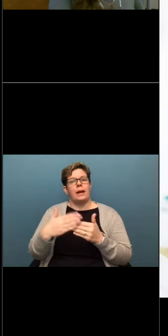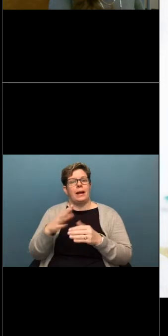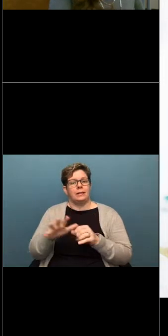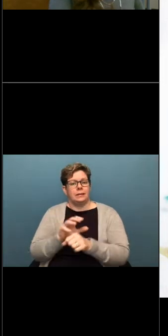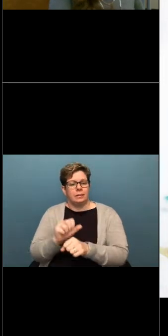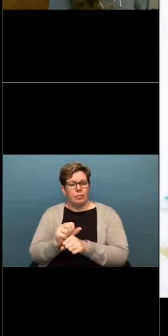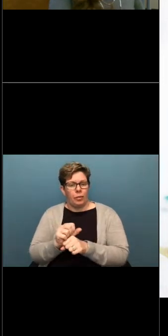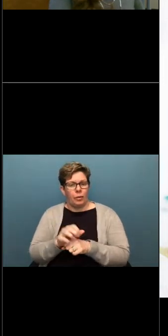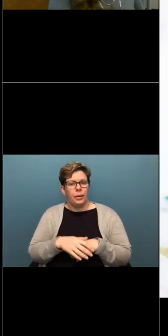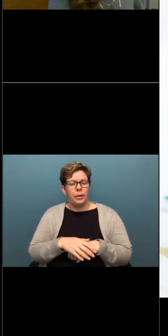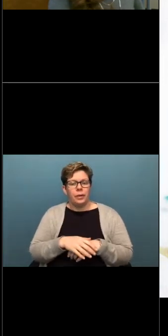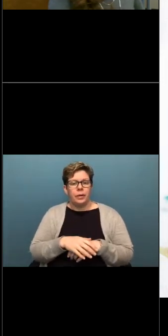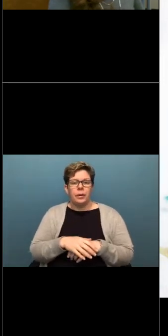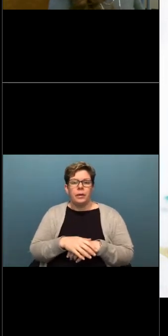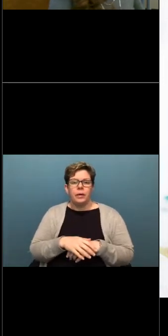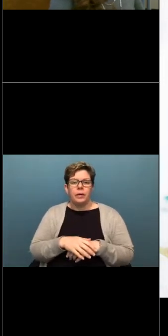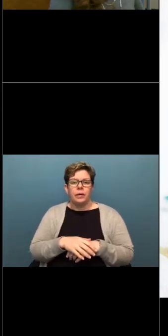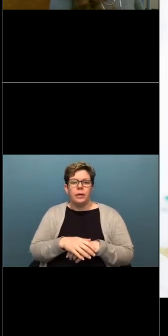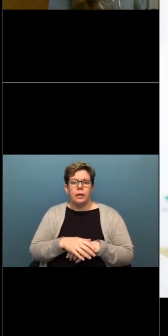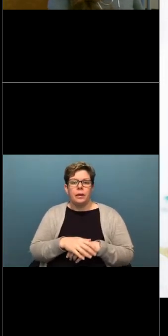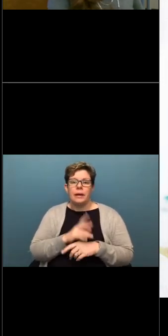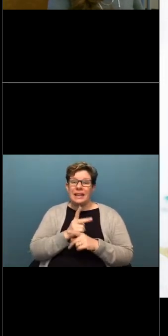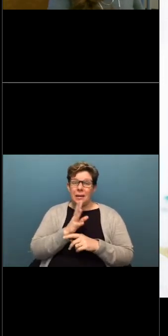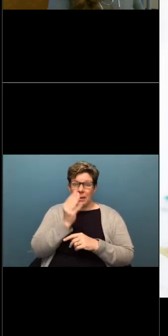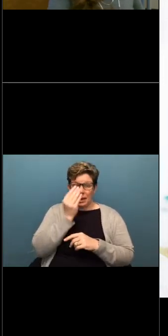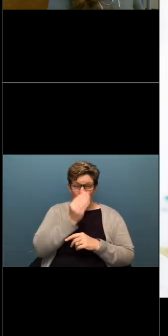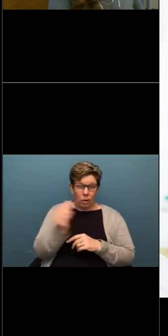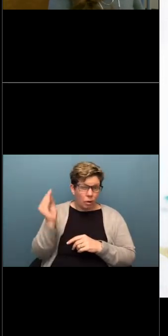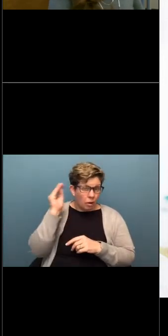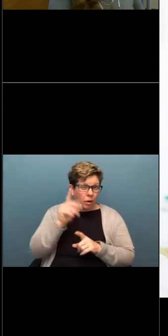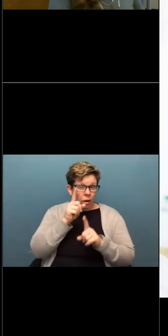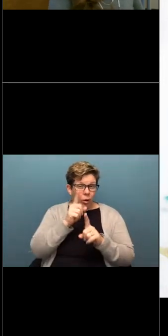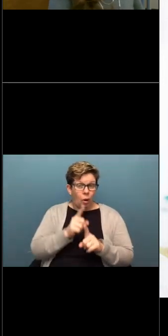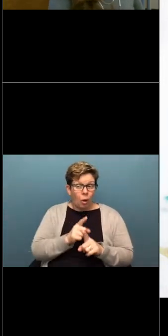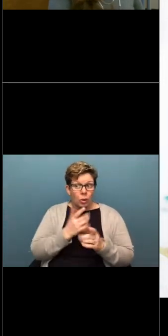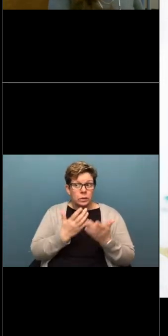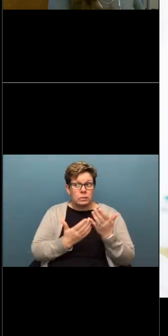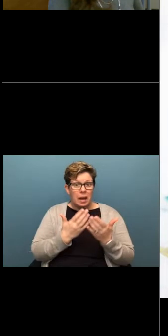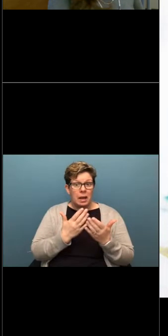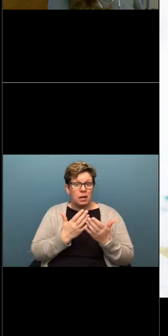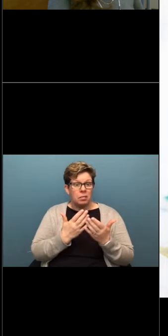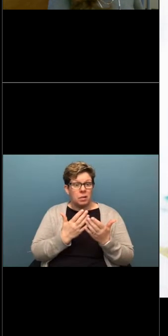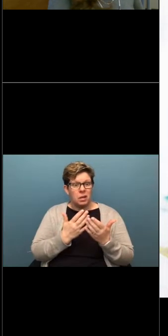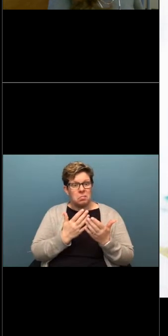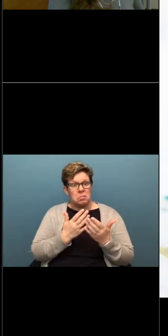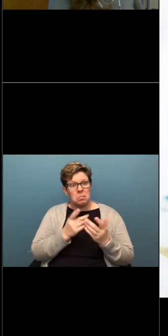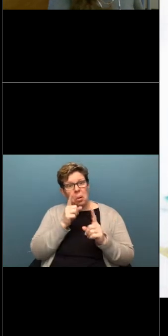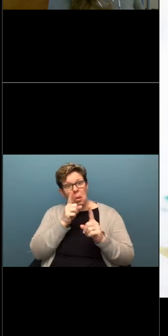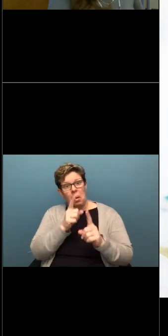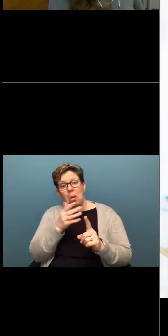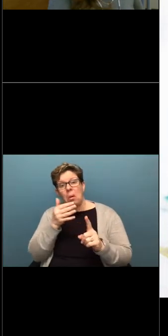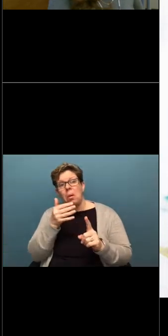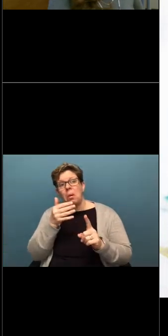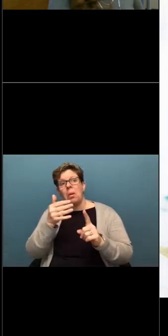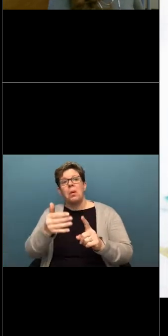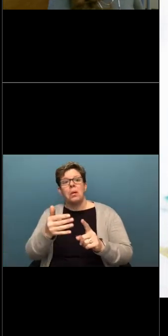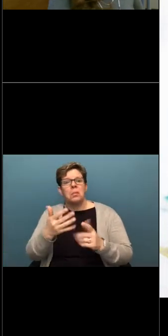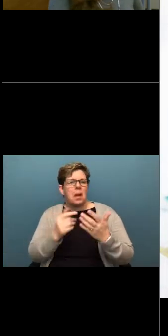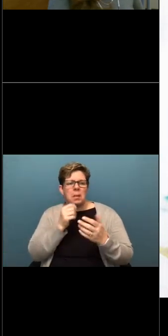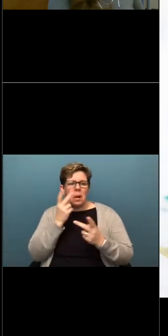in mind, that might impact how often or how frequently you're seeing a provider. If you're starting new medications or